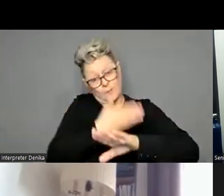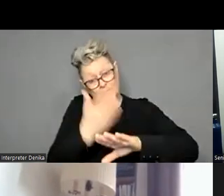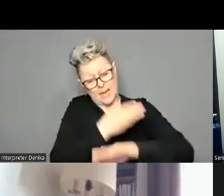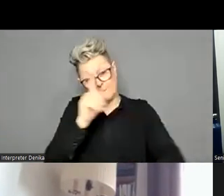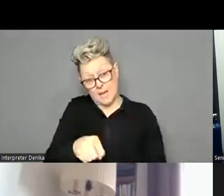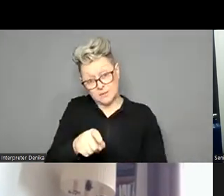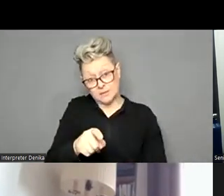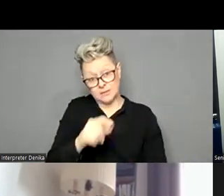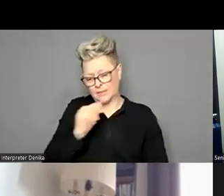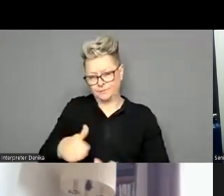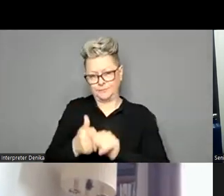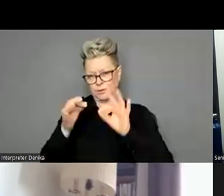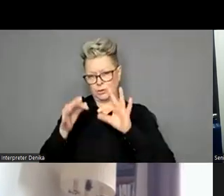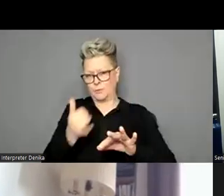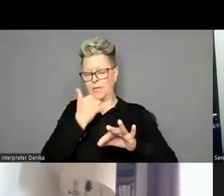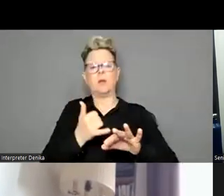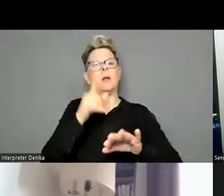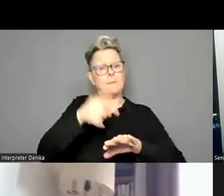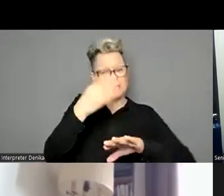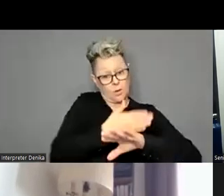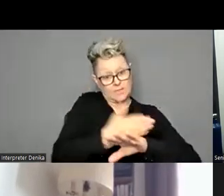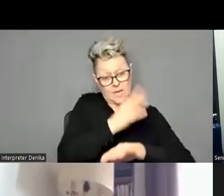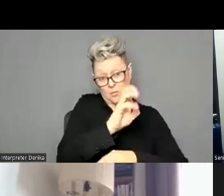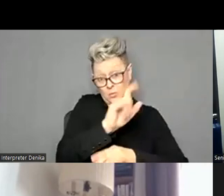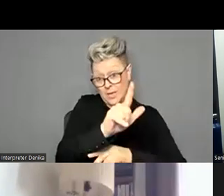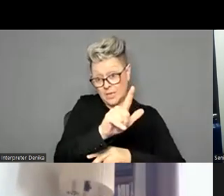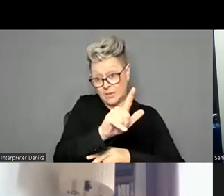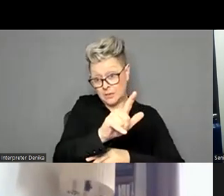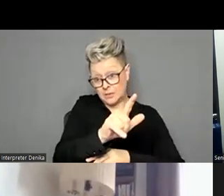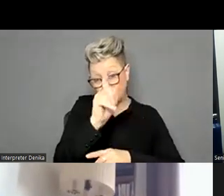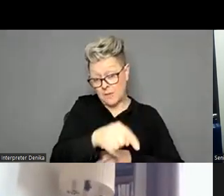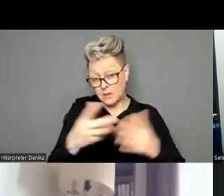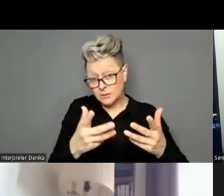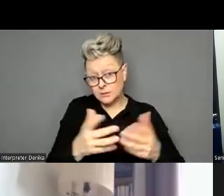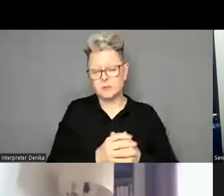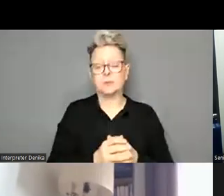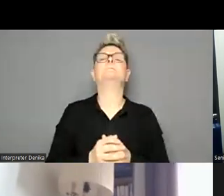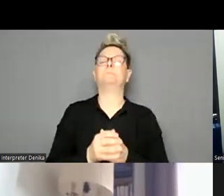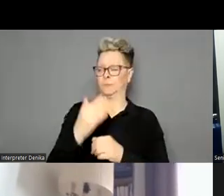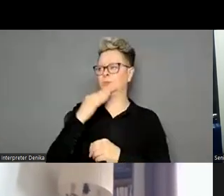have okay? And they, in brackets, they had mirror wills. Another good question.